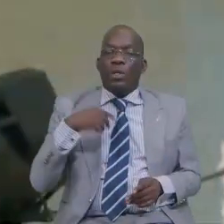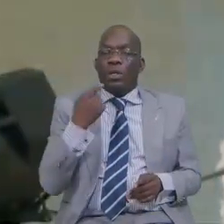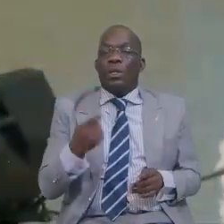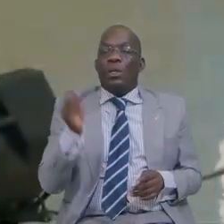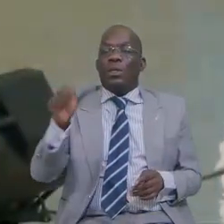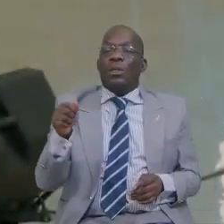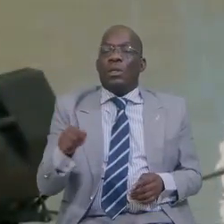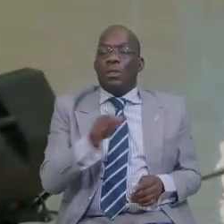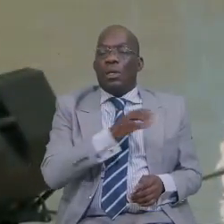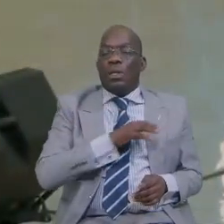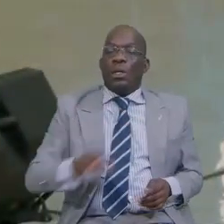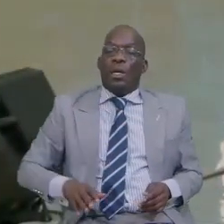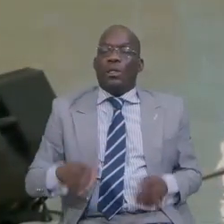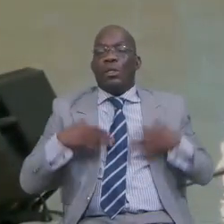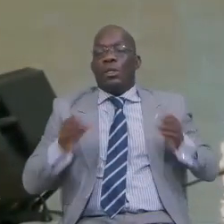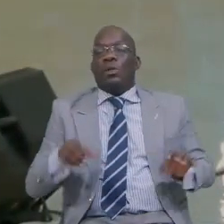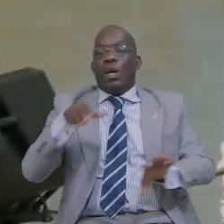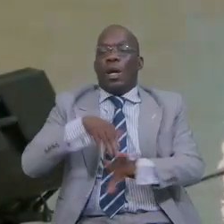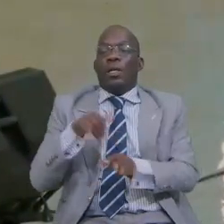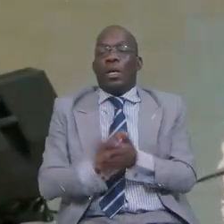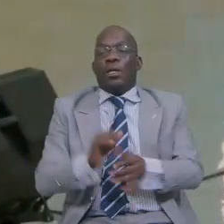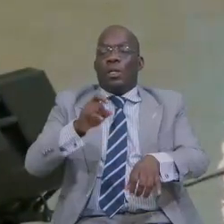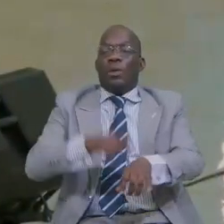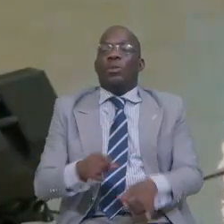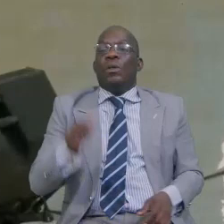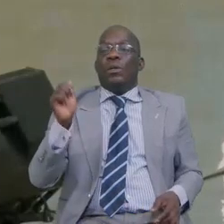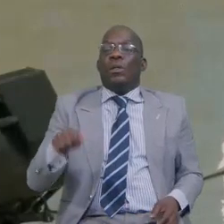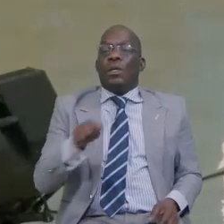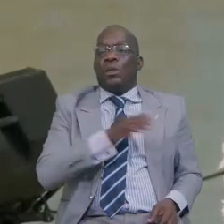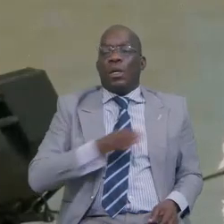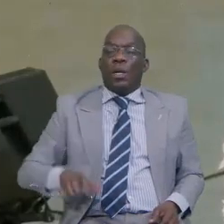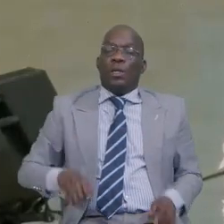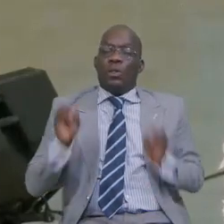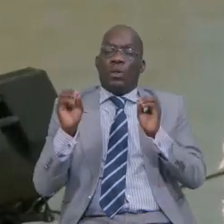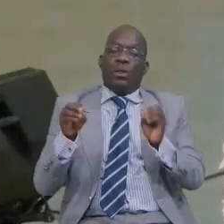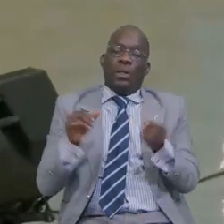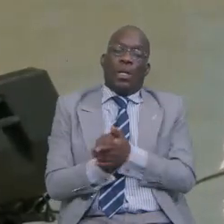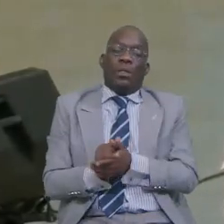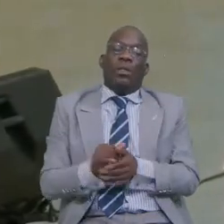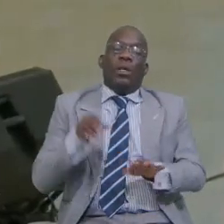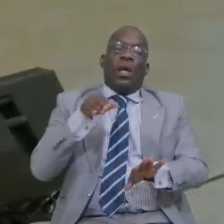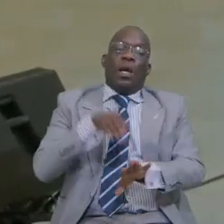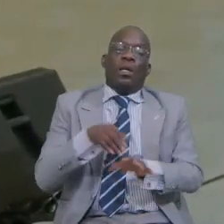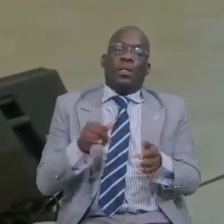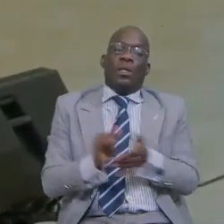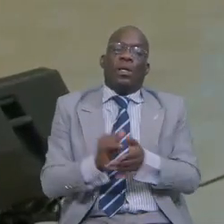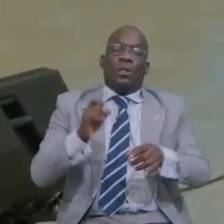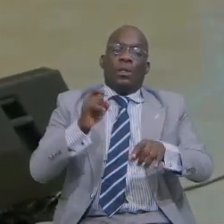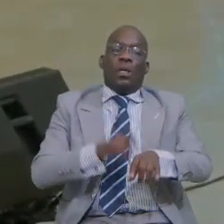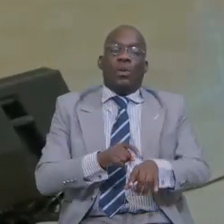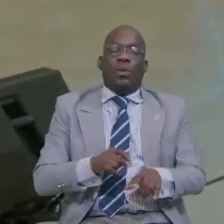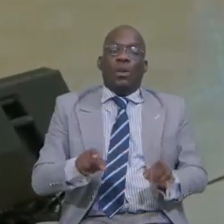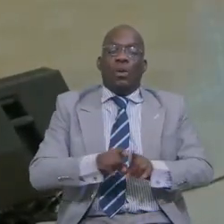Christ healed at that time. Yes, Christ taught this at that time. But we now in this